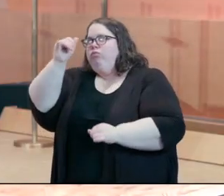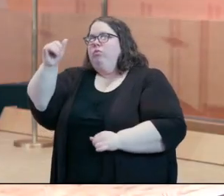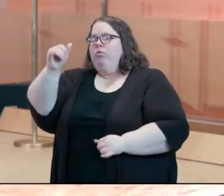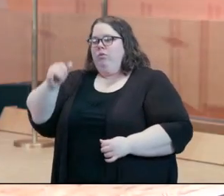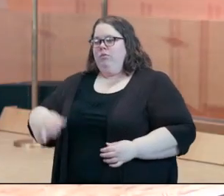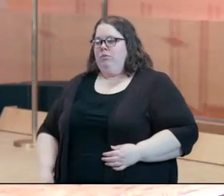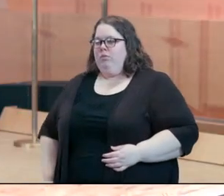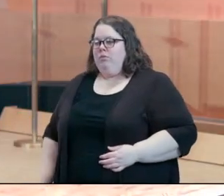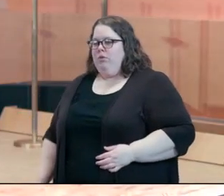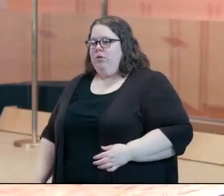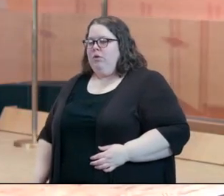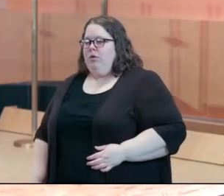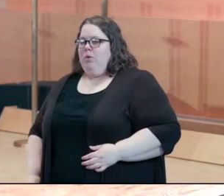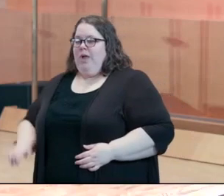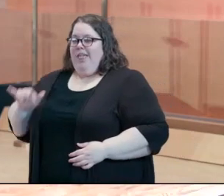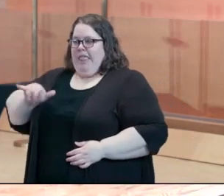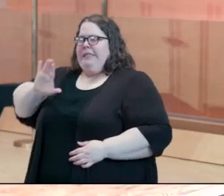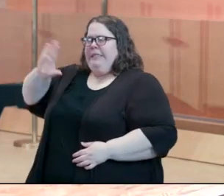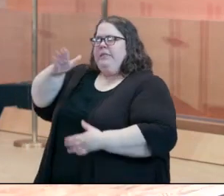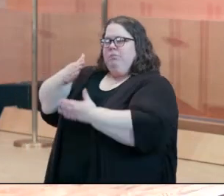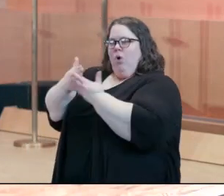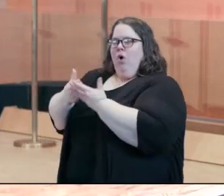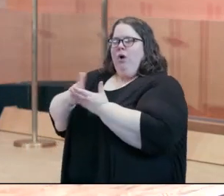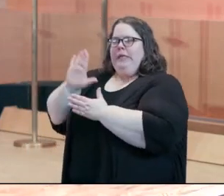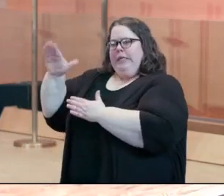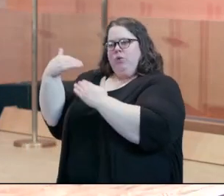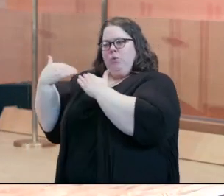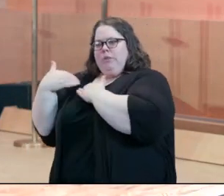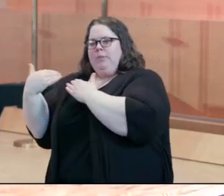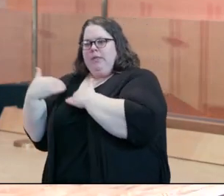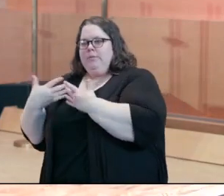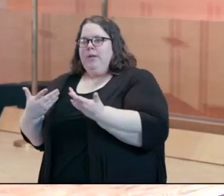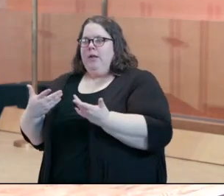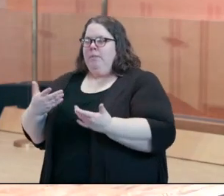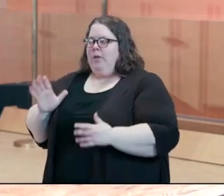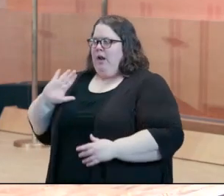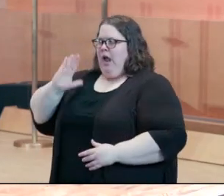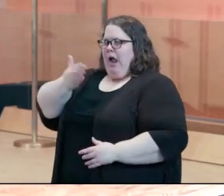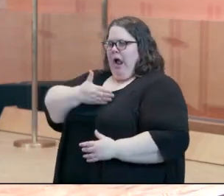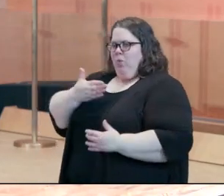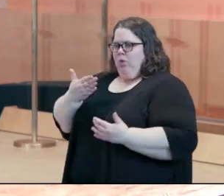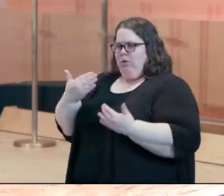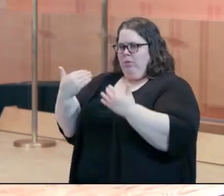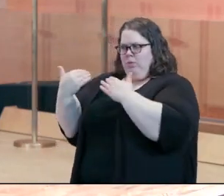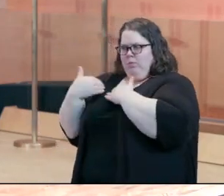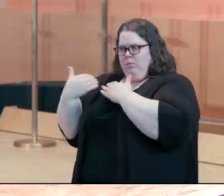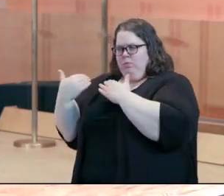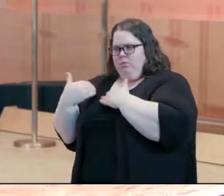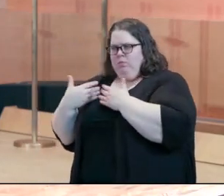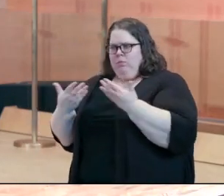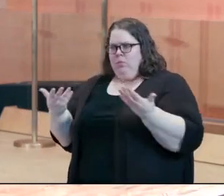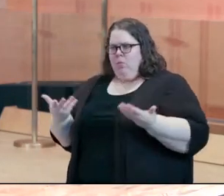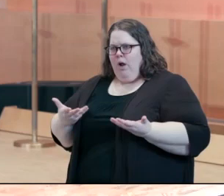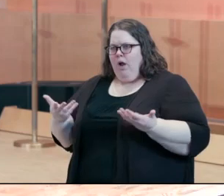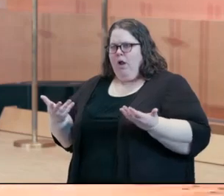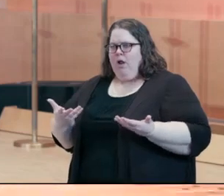But what about our end? Because I know we still struggle, right? We still fail over and over.